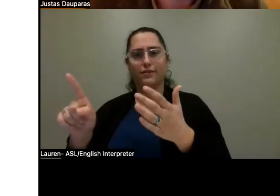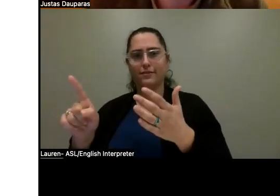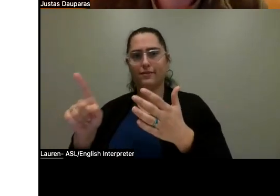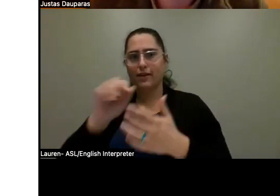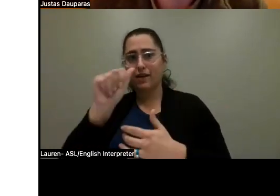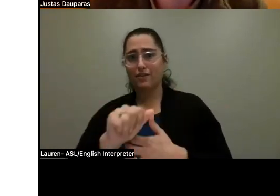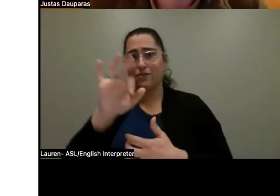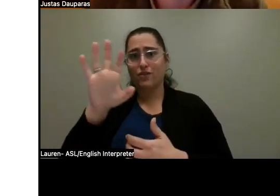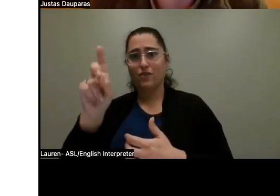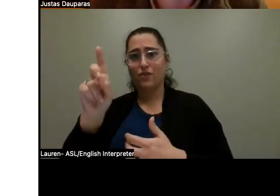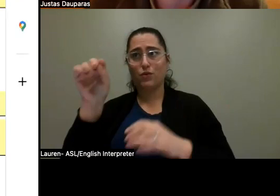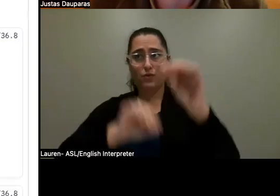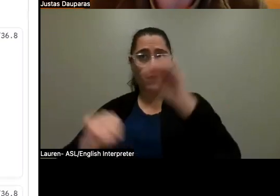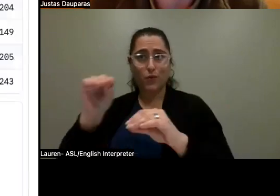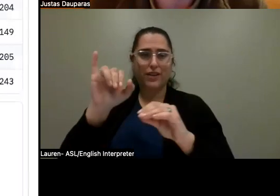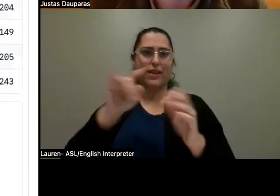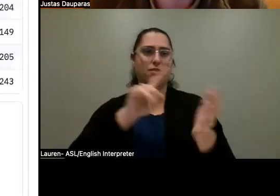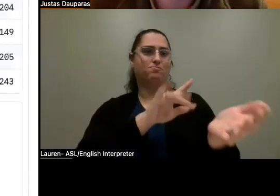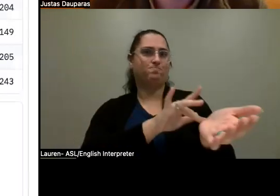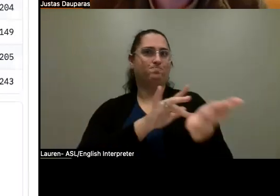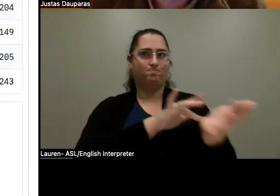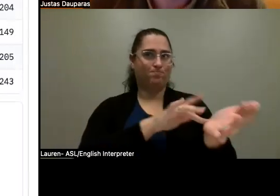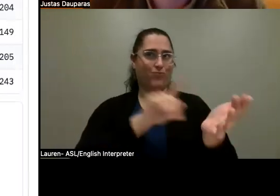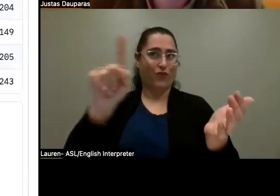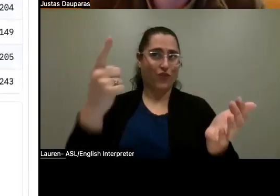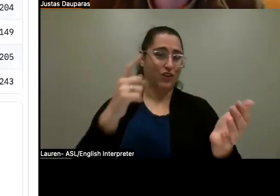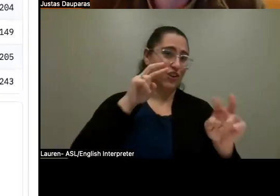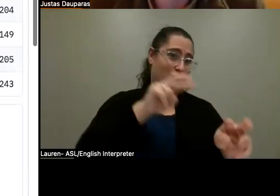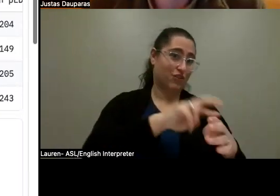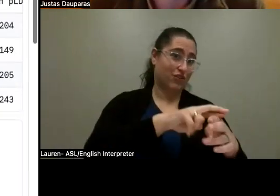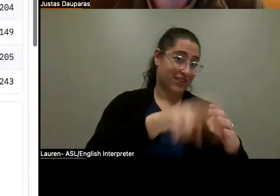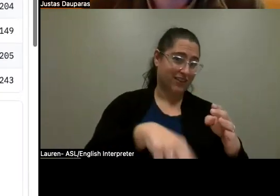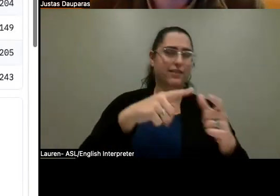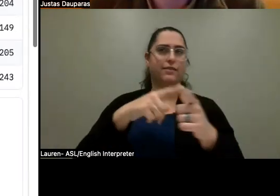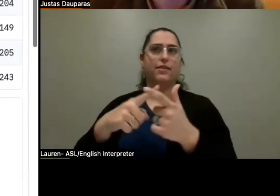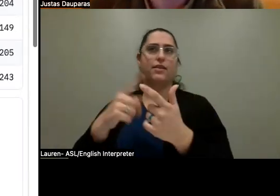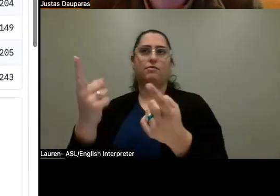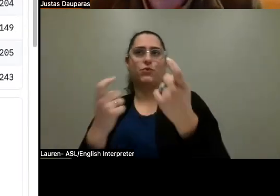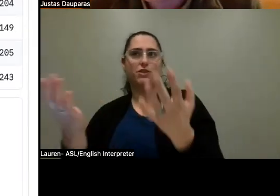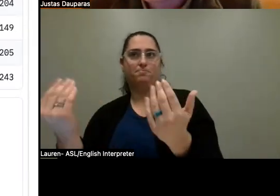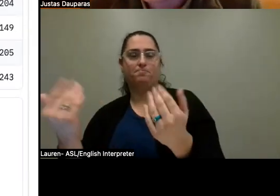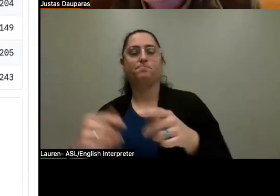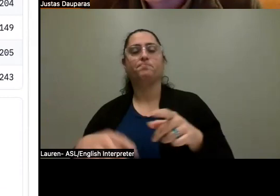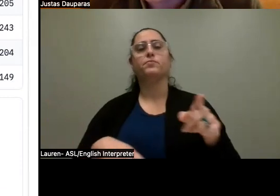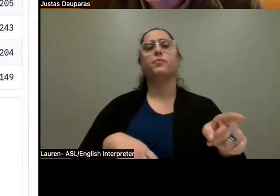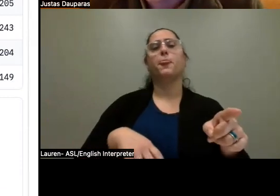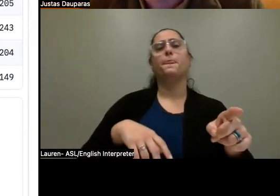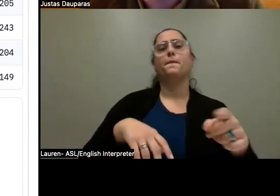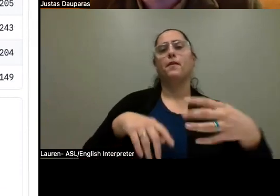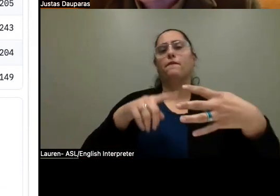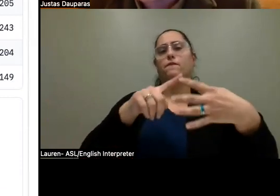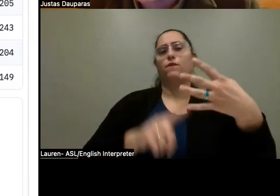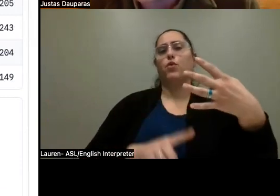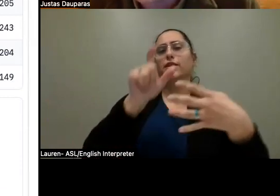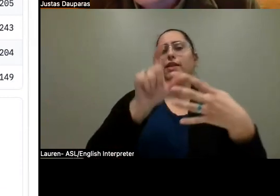AlphaFold forward folding, and then I can take some questions. So if we look at the, okay, we have 4 sequences, we can